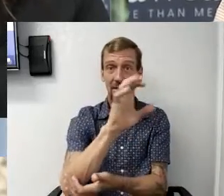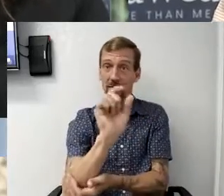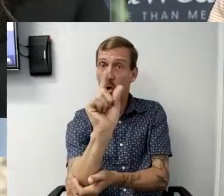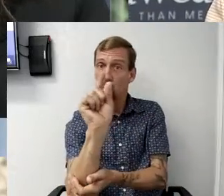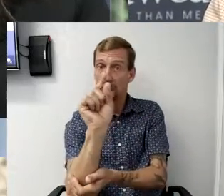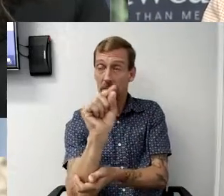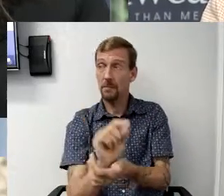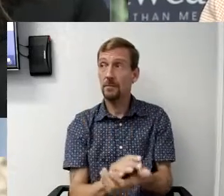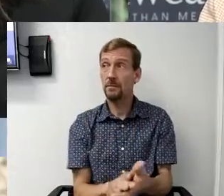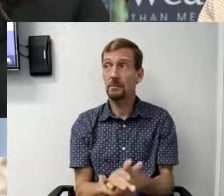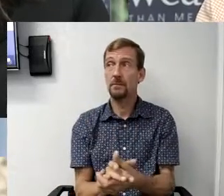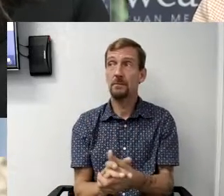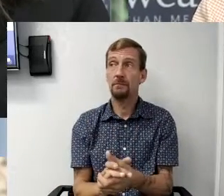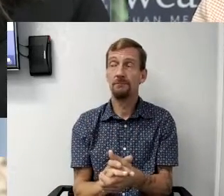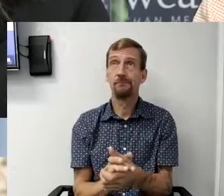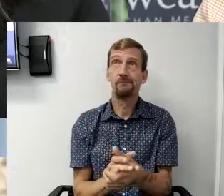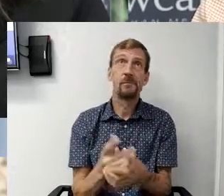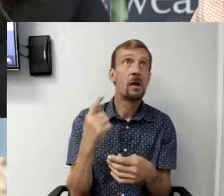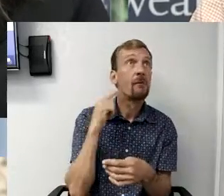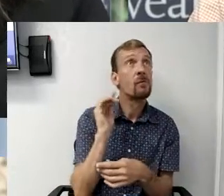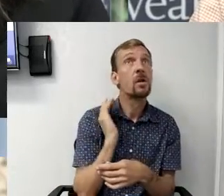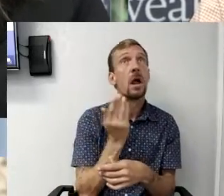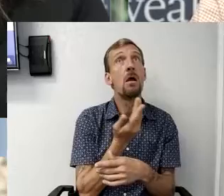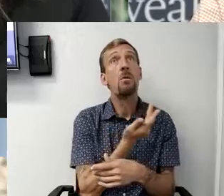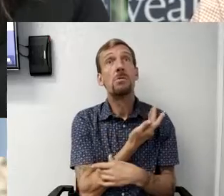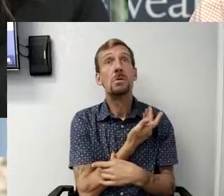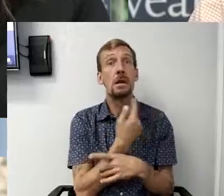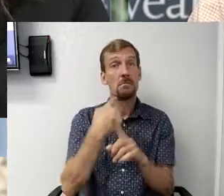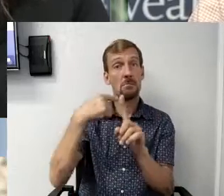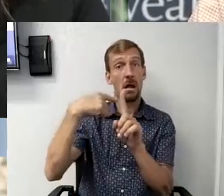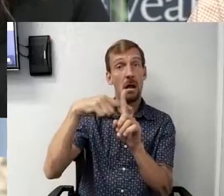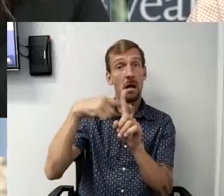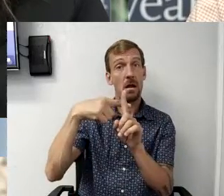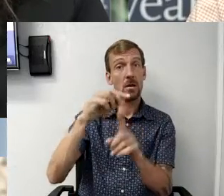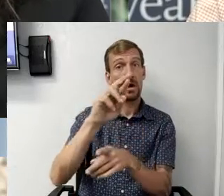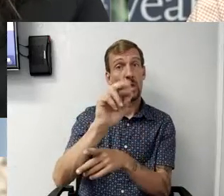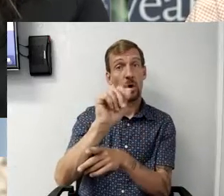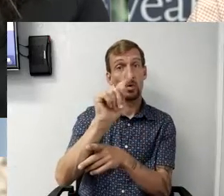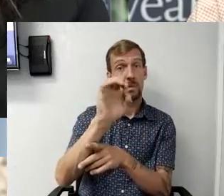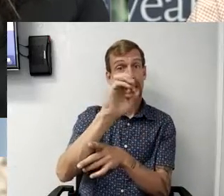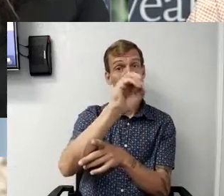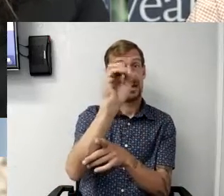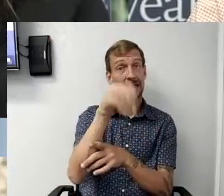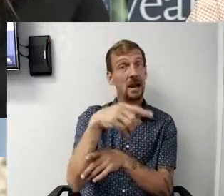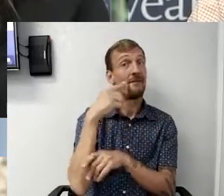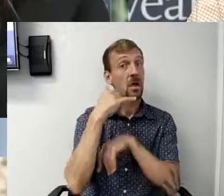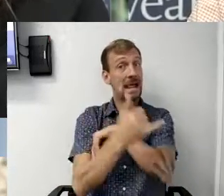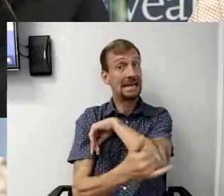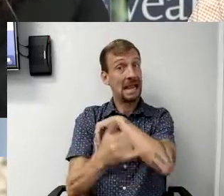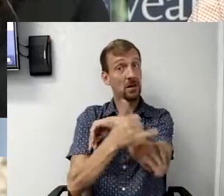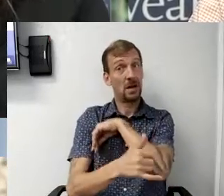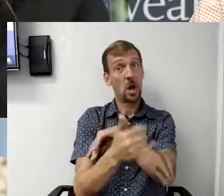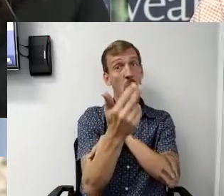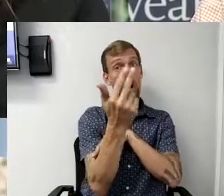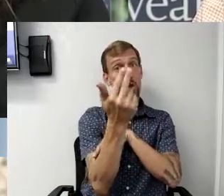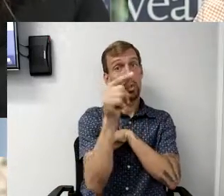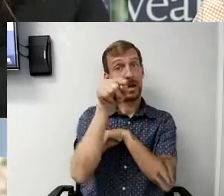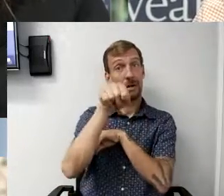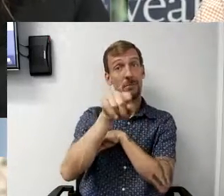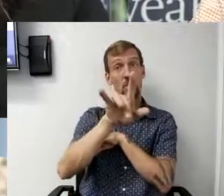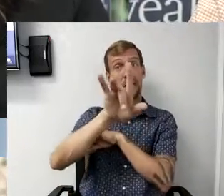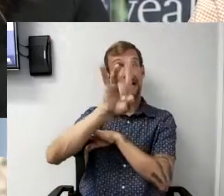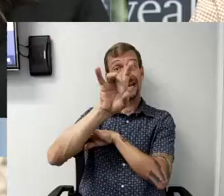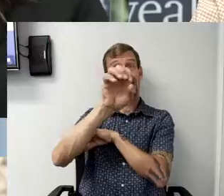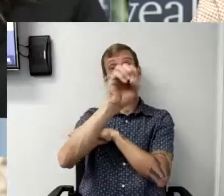11,520. And then for our positivity rate that's posted for the county, it's